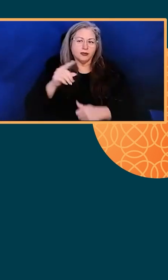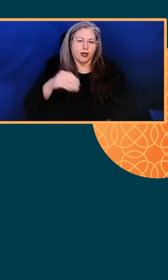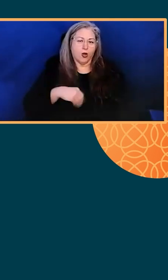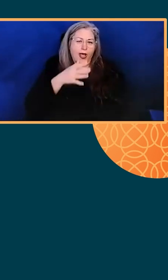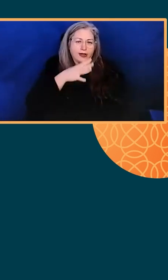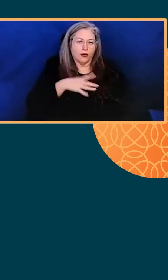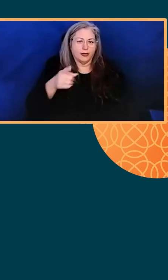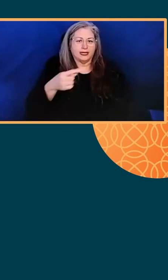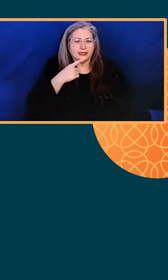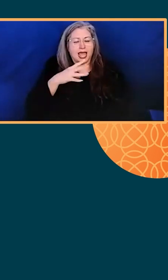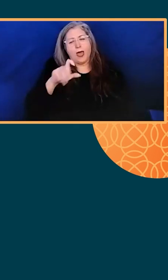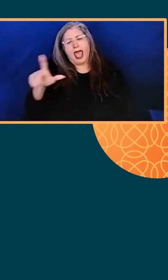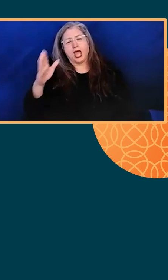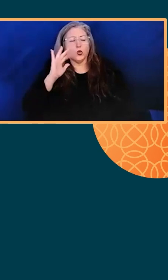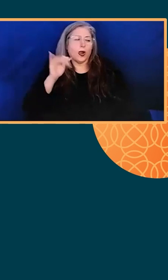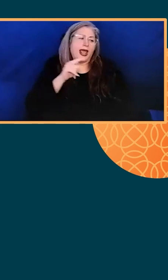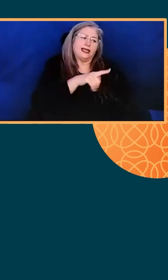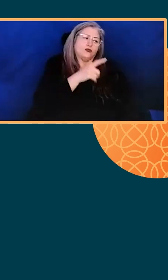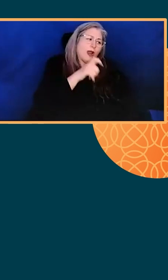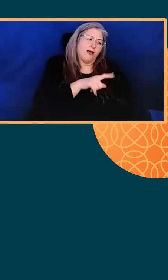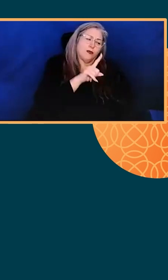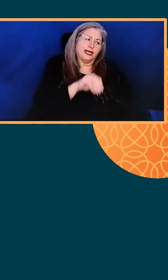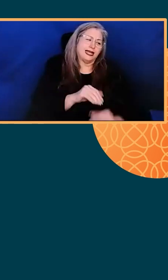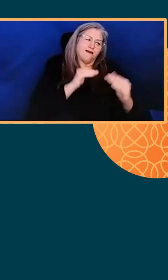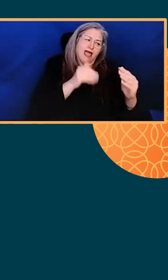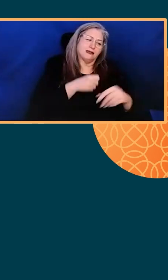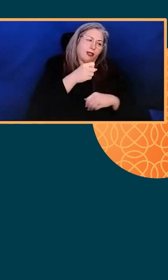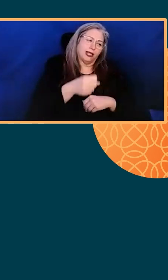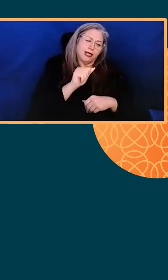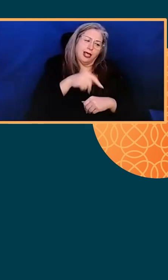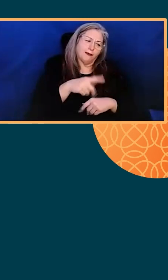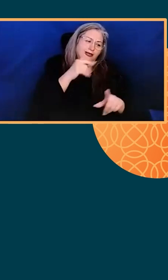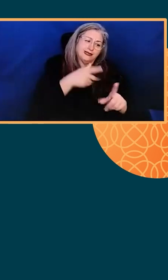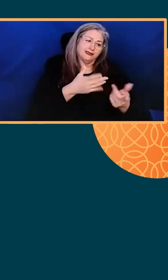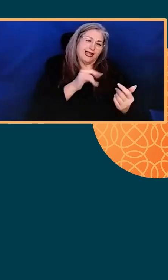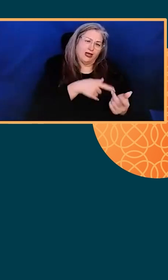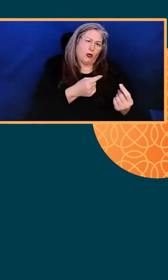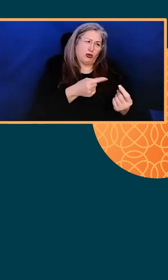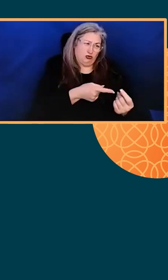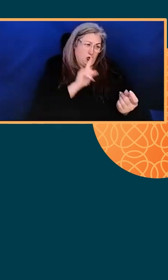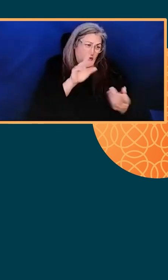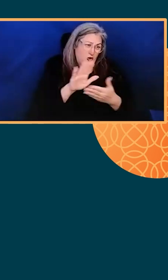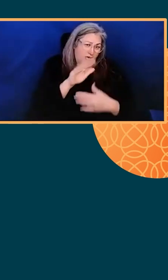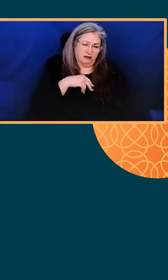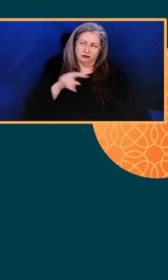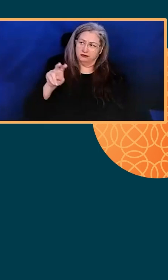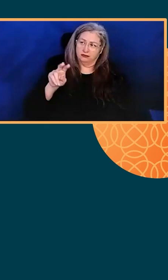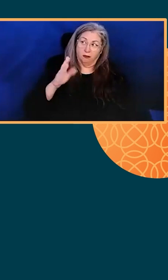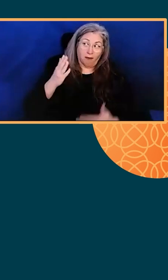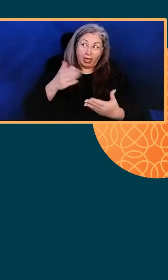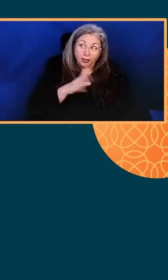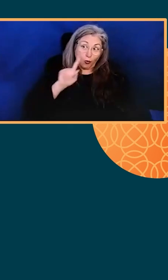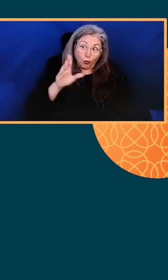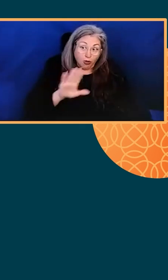women saying, well, like so-and-so doesn't need to be in advanced placement because like, what are they going to do? Go to college? And I was like, well, maybe they want to go